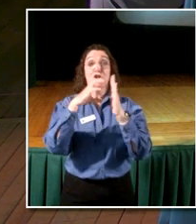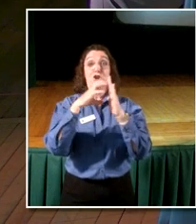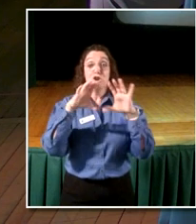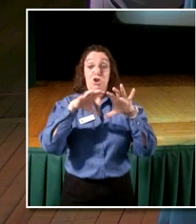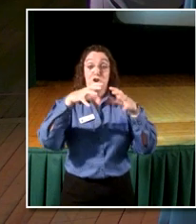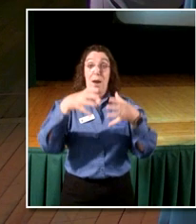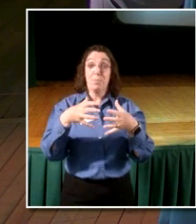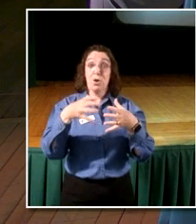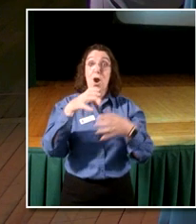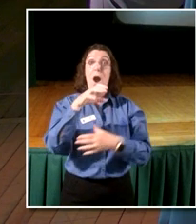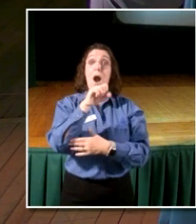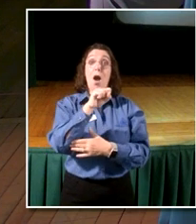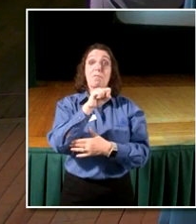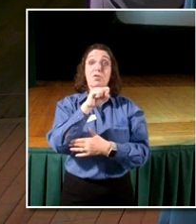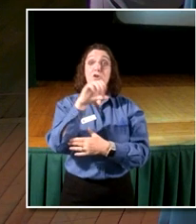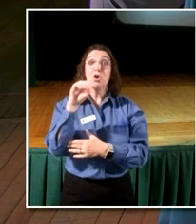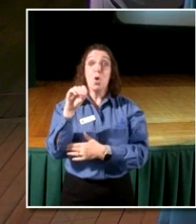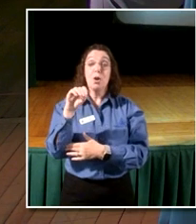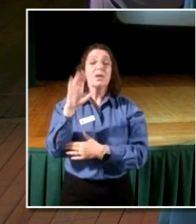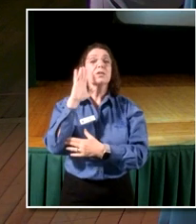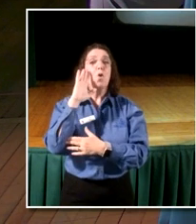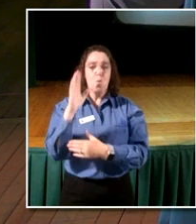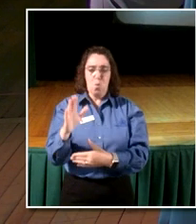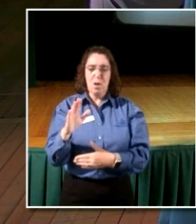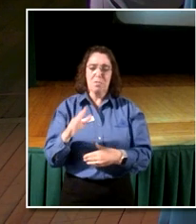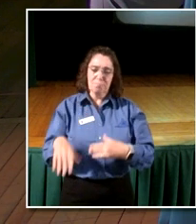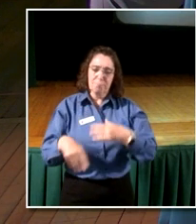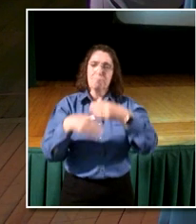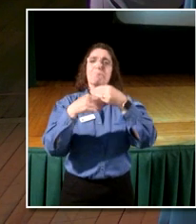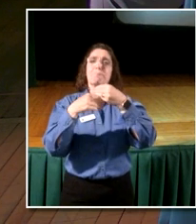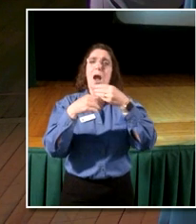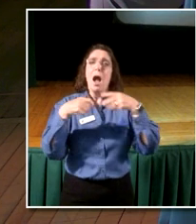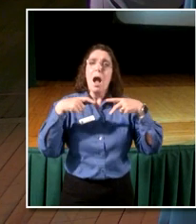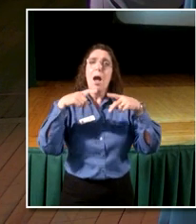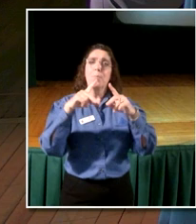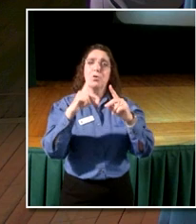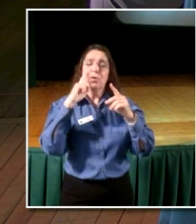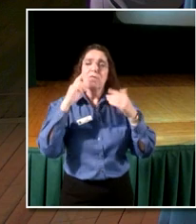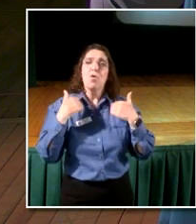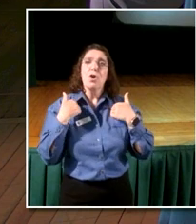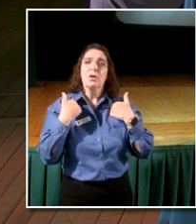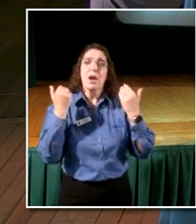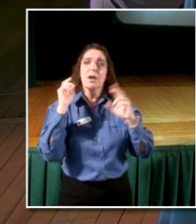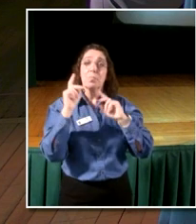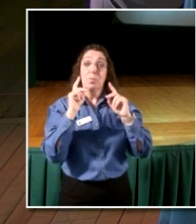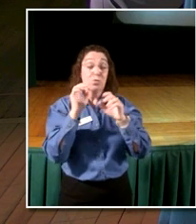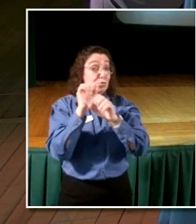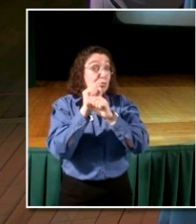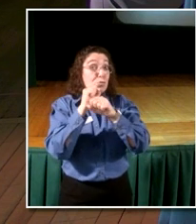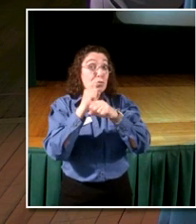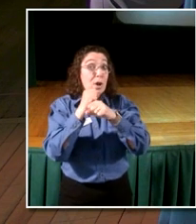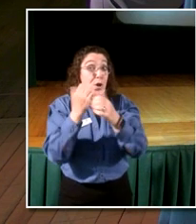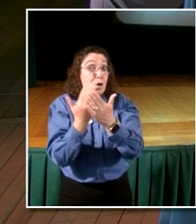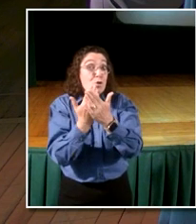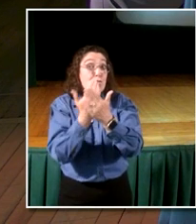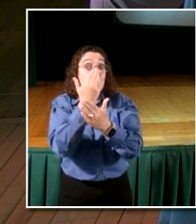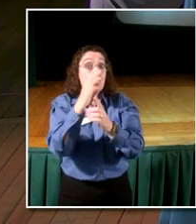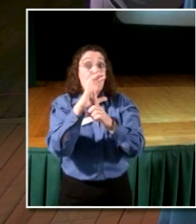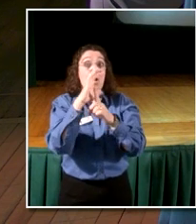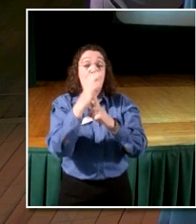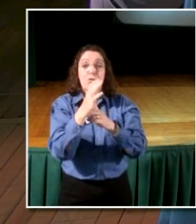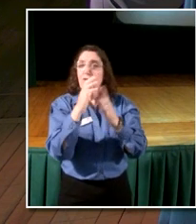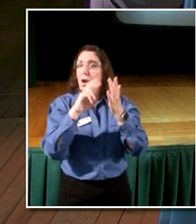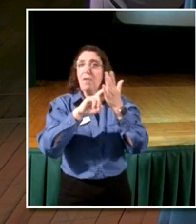an additional opportunity for our young people to continue to create a new culture of